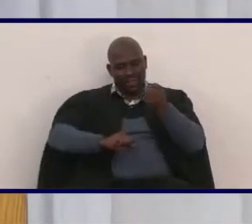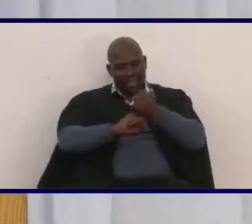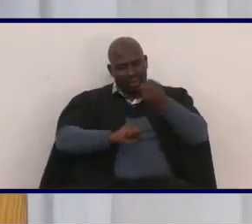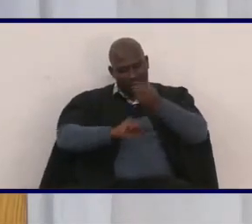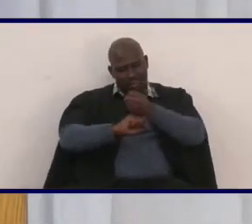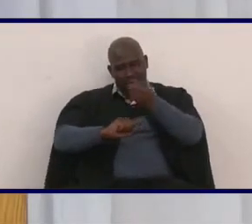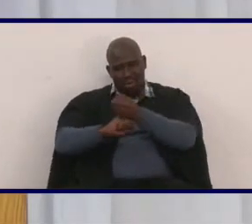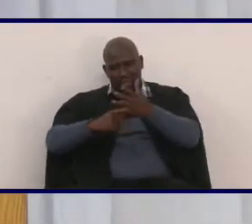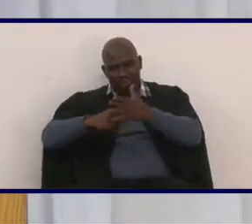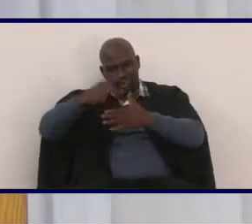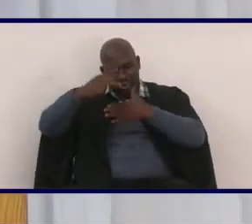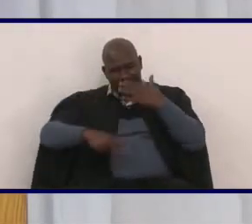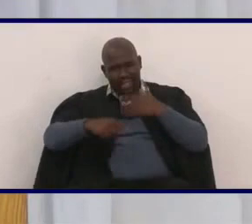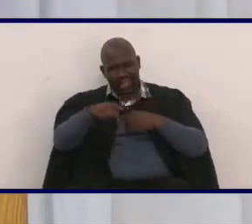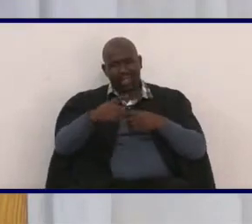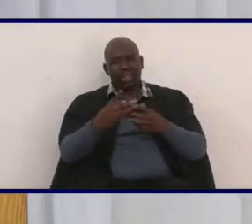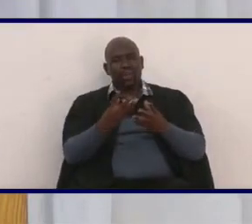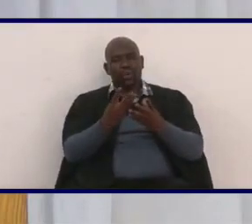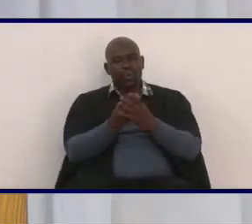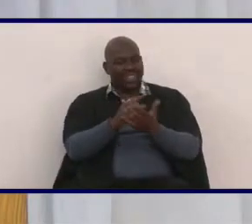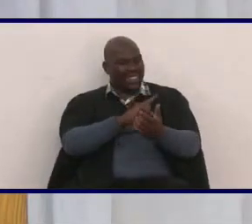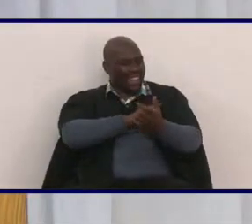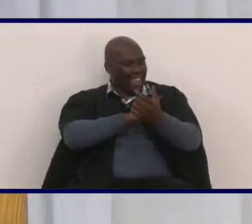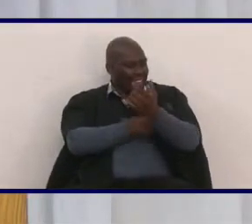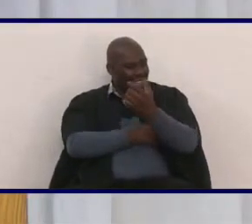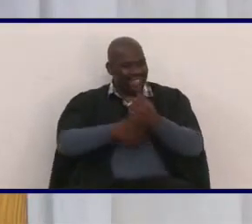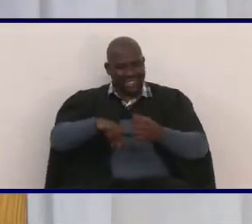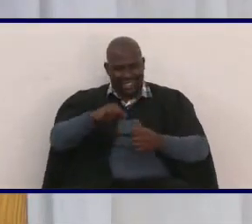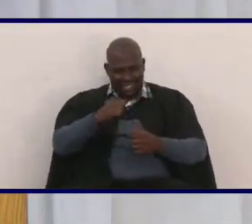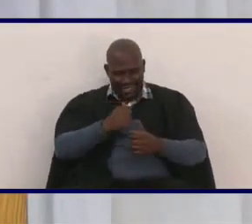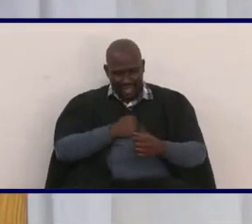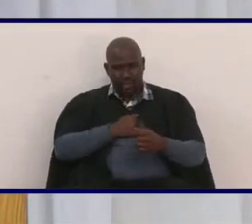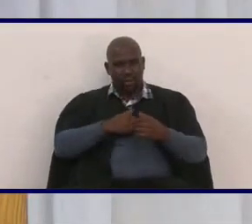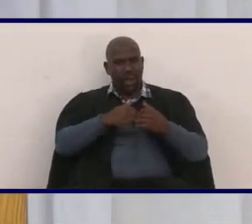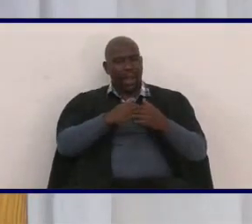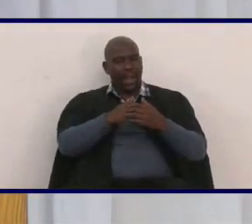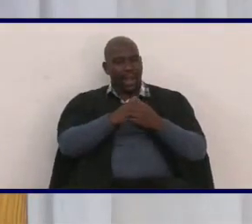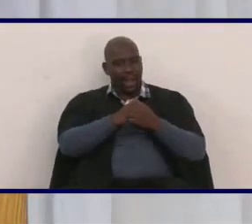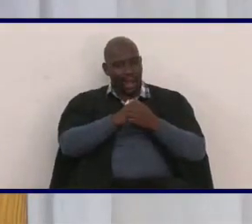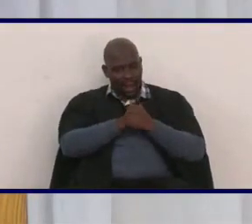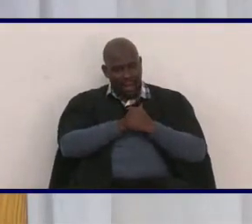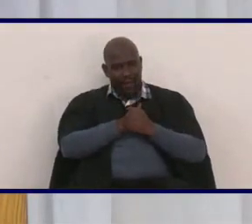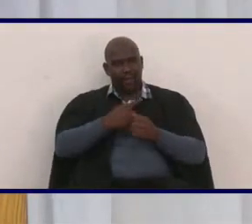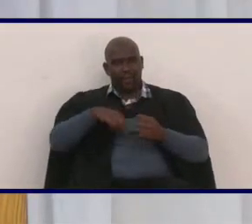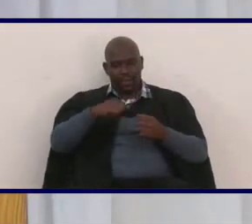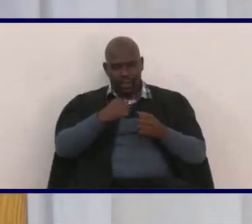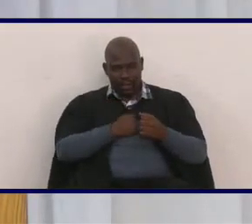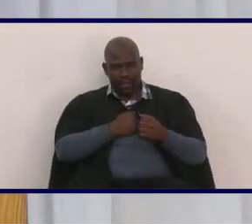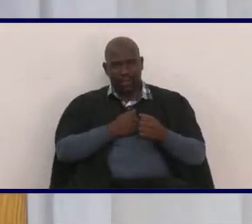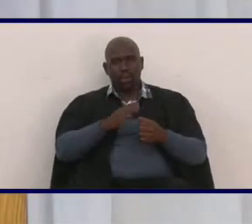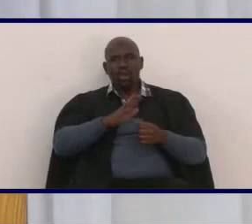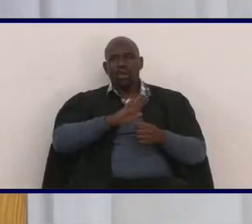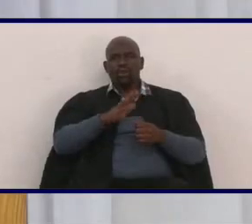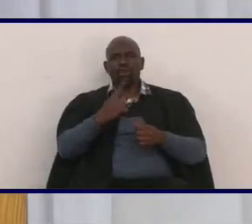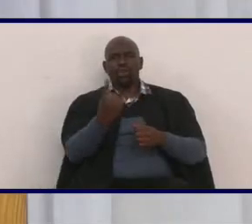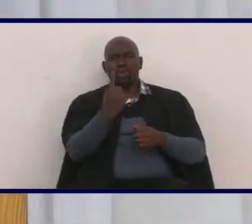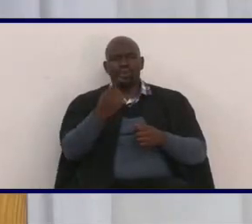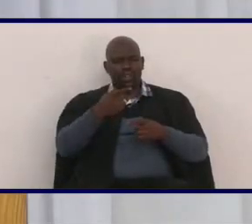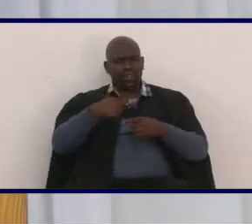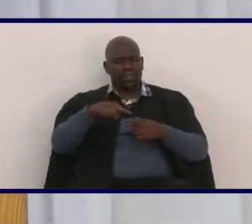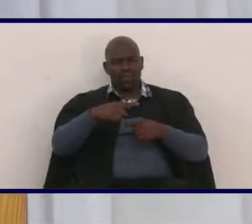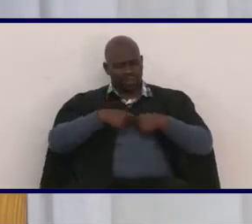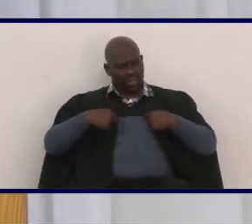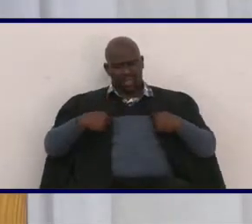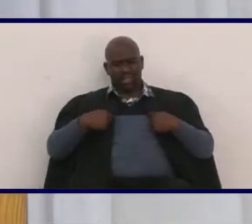love, our support, and our camaraderie. Not only for our own sake or for that of the